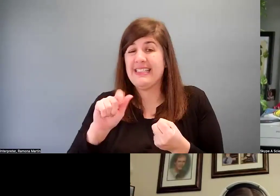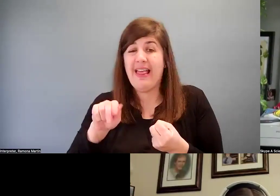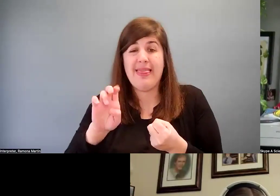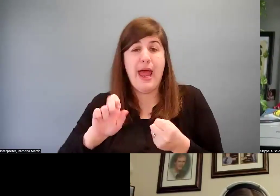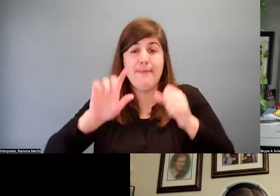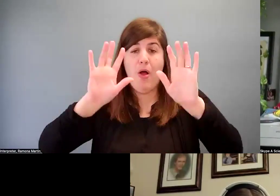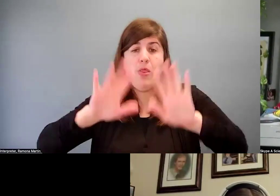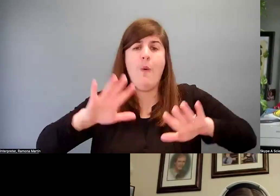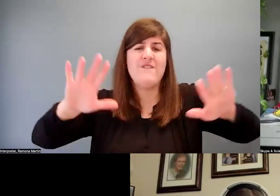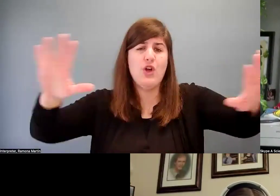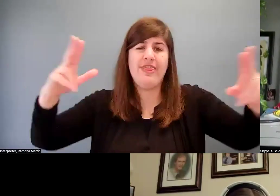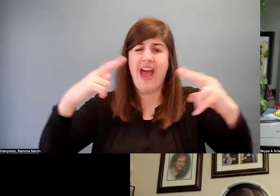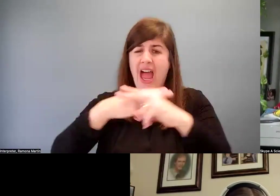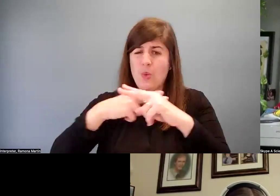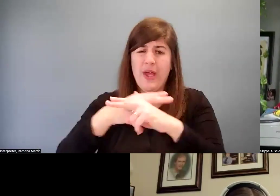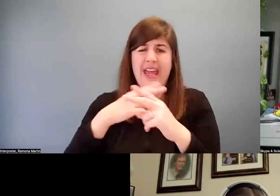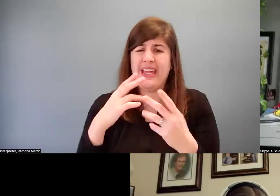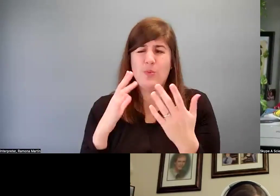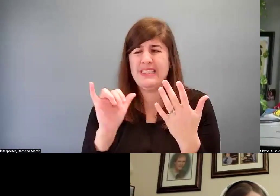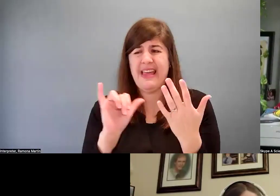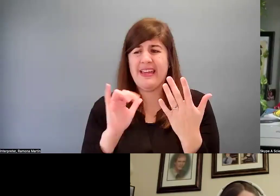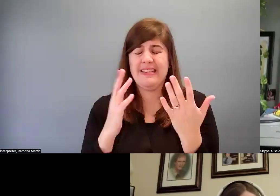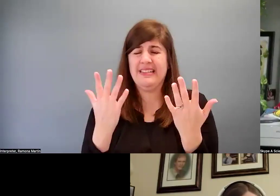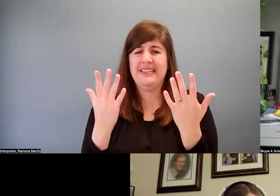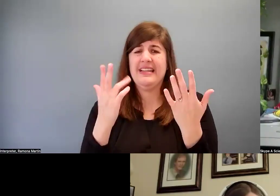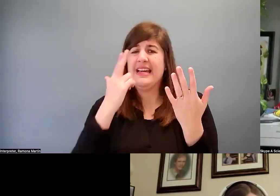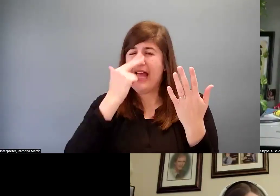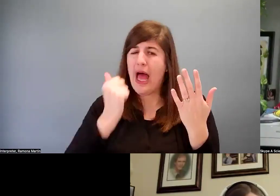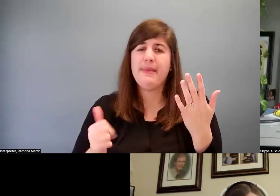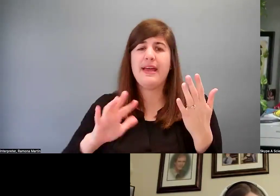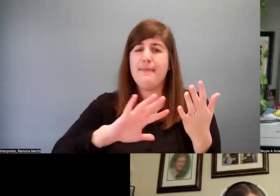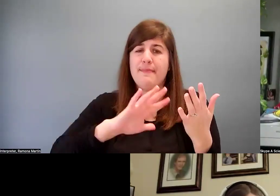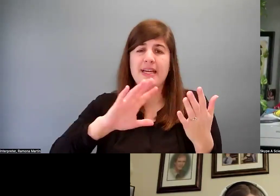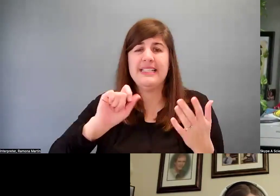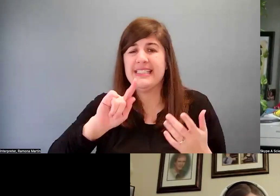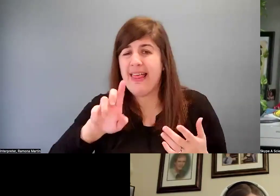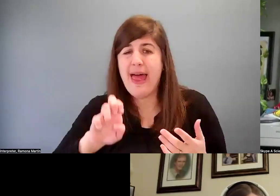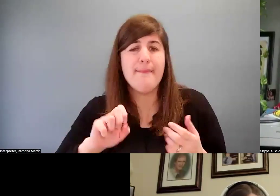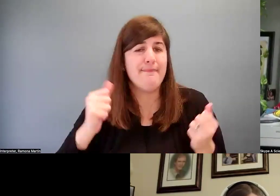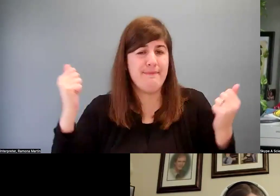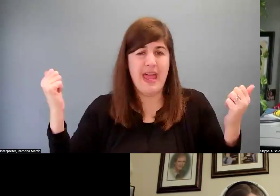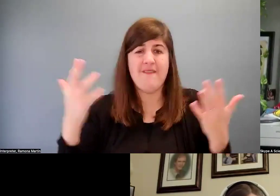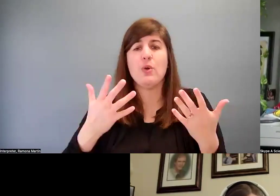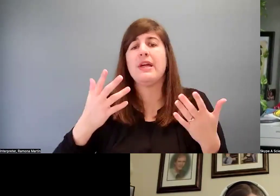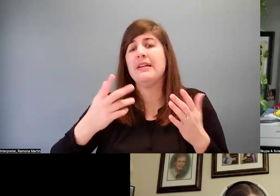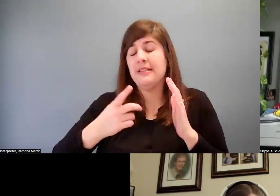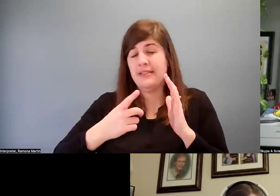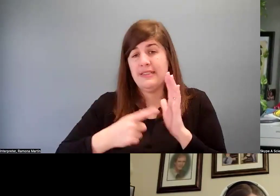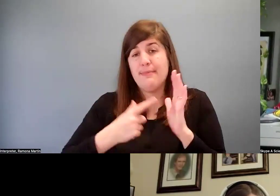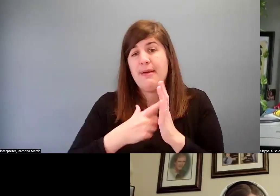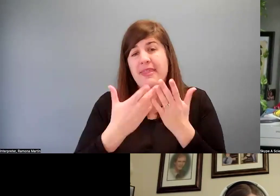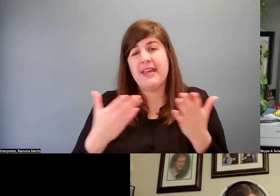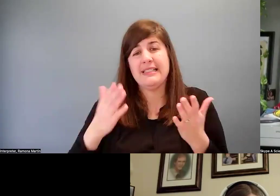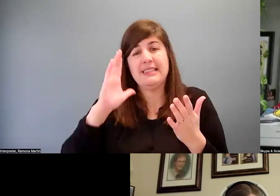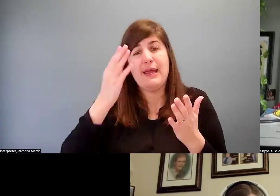all over the highway. It was like comical amounts of slime. Um, Sometimes things can seem more